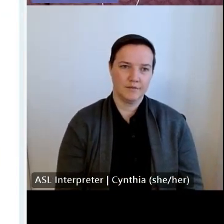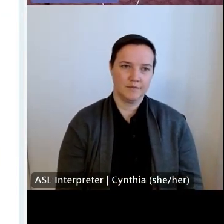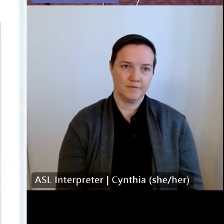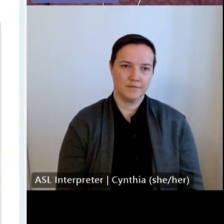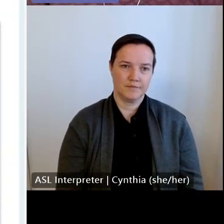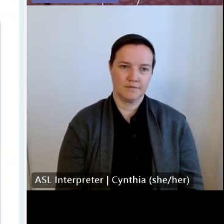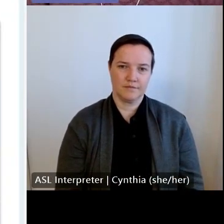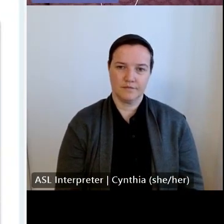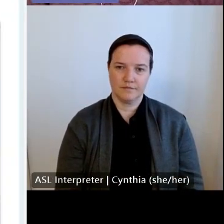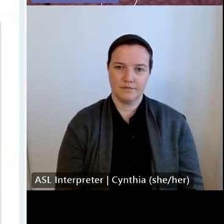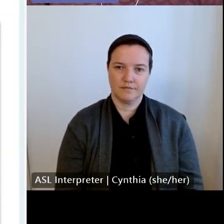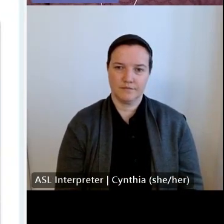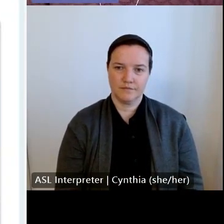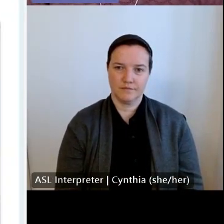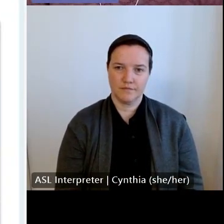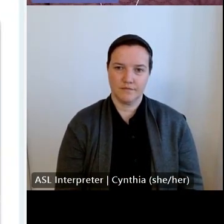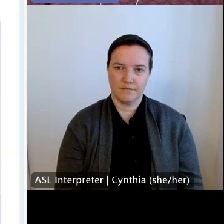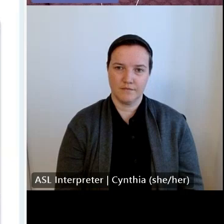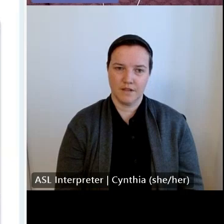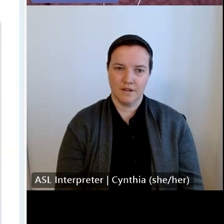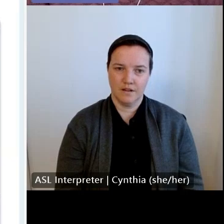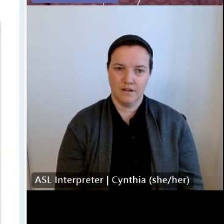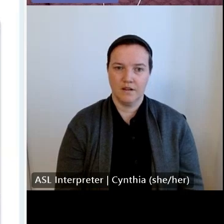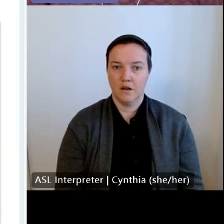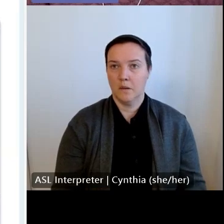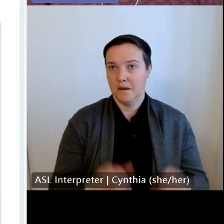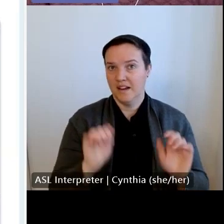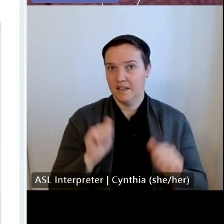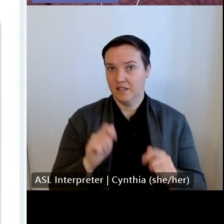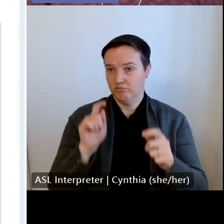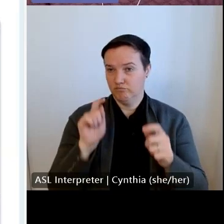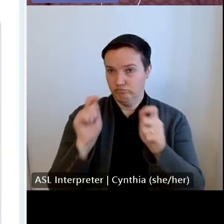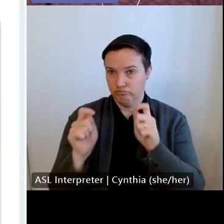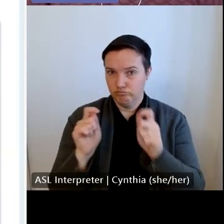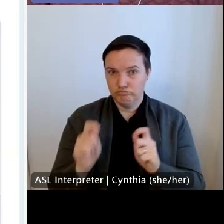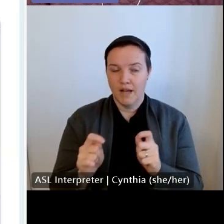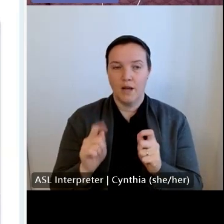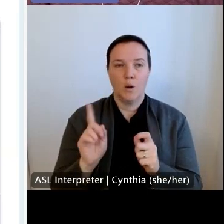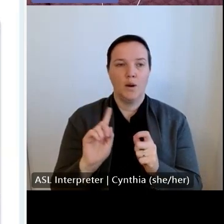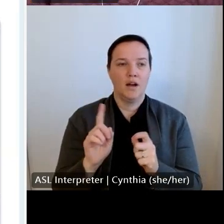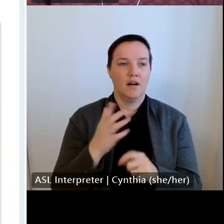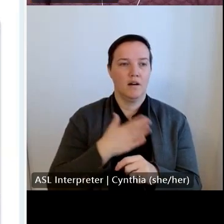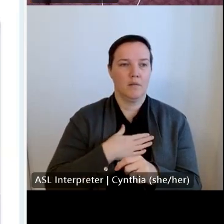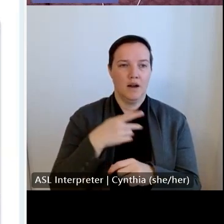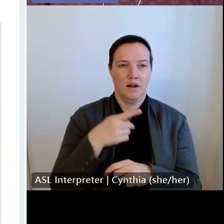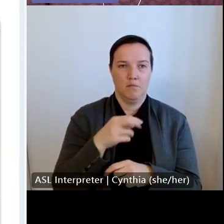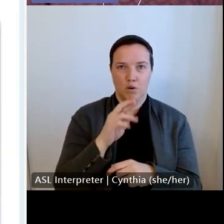I can visit my profile and update it under the My Profile section,